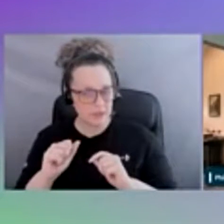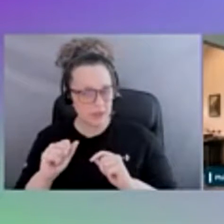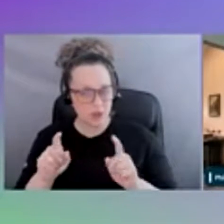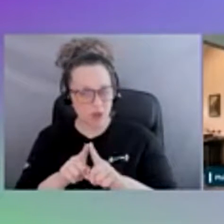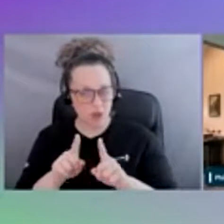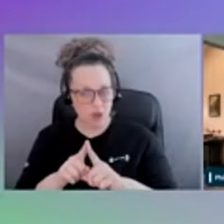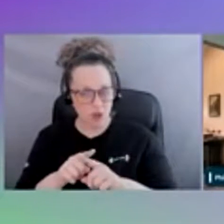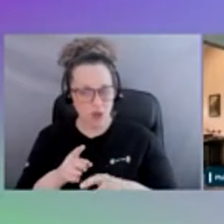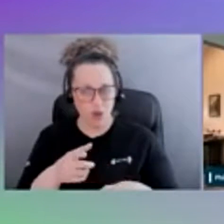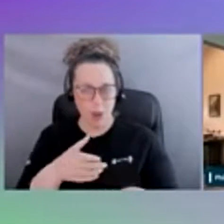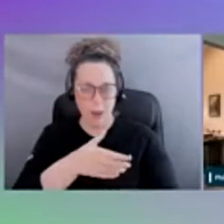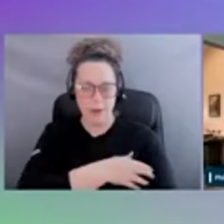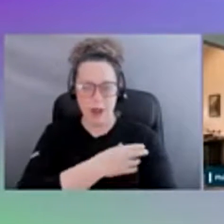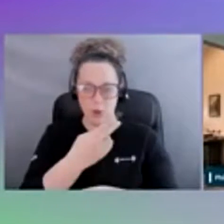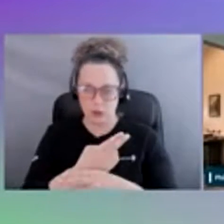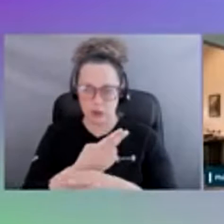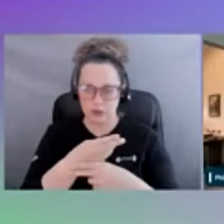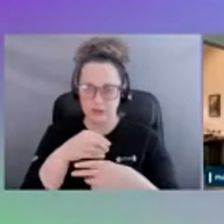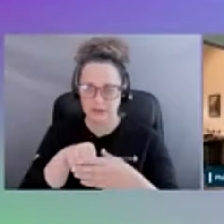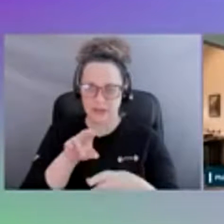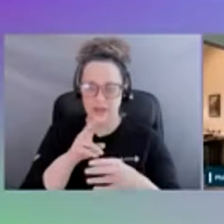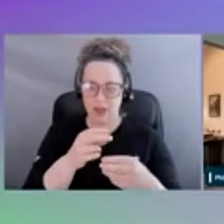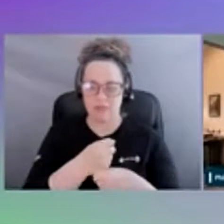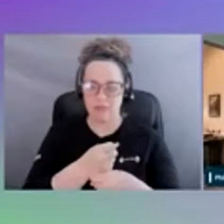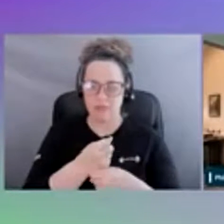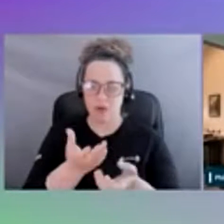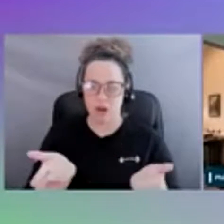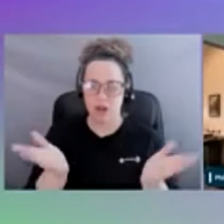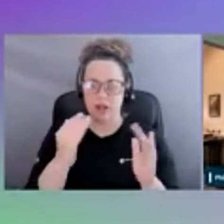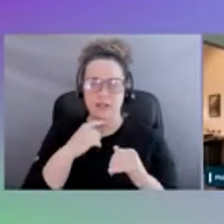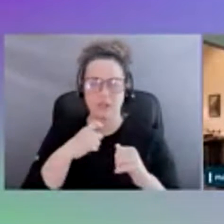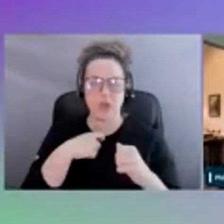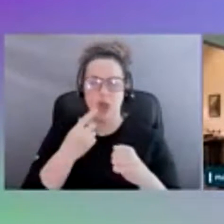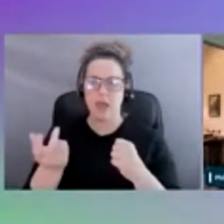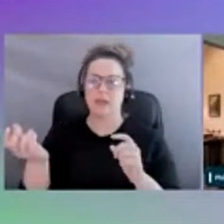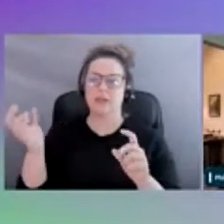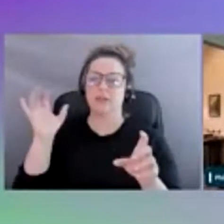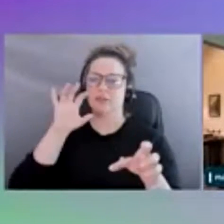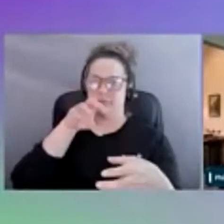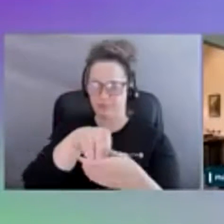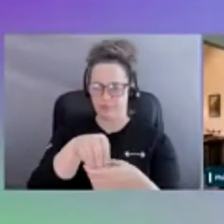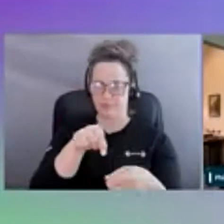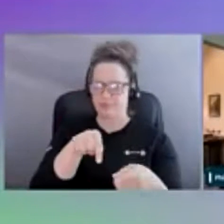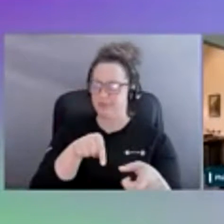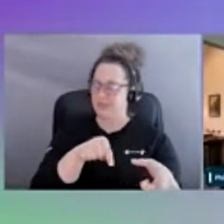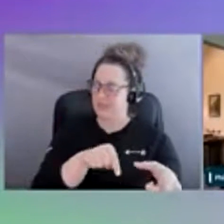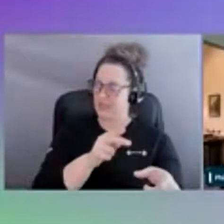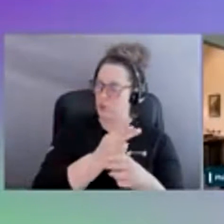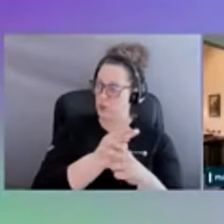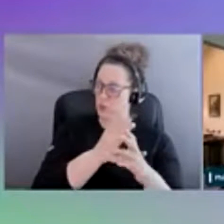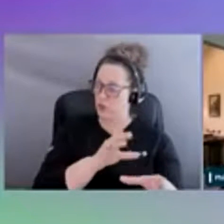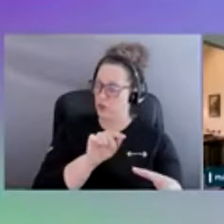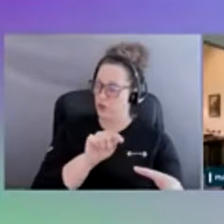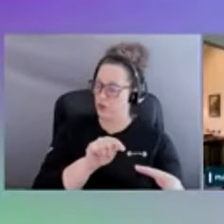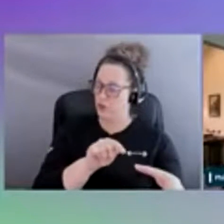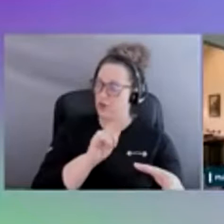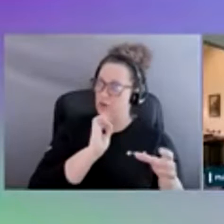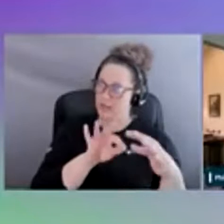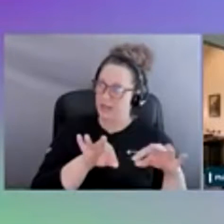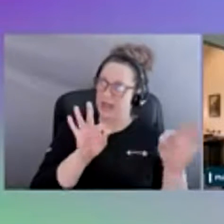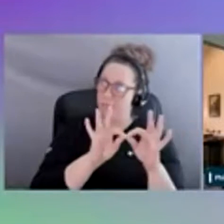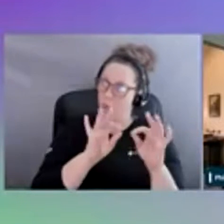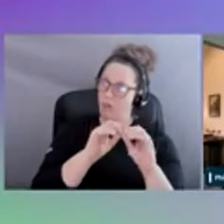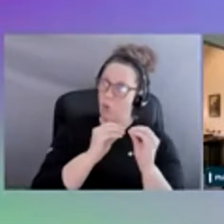our power users within our product. So I really just brought it back into a group of users that was really important in